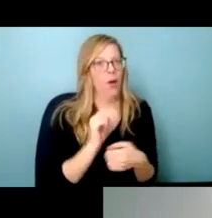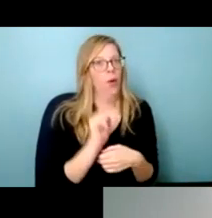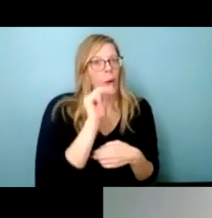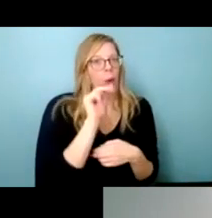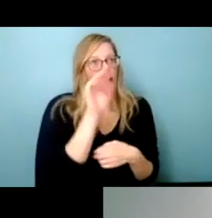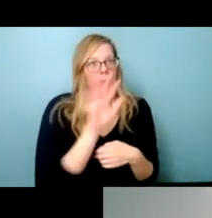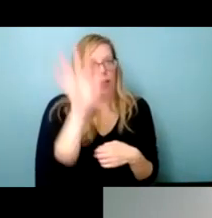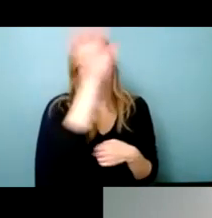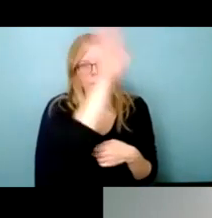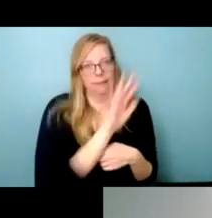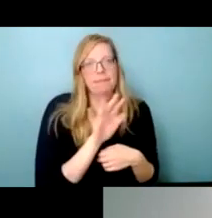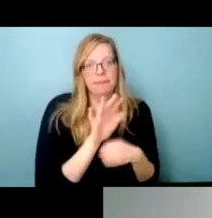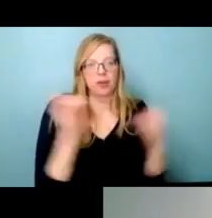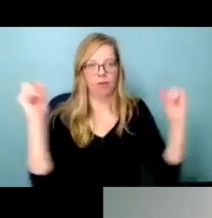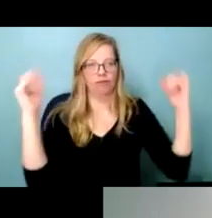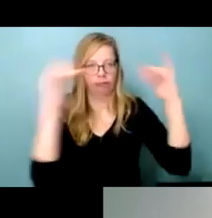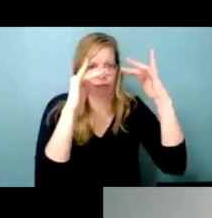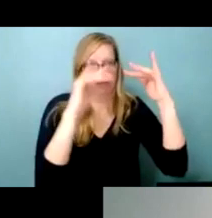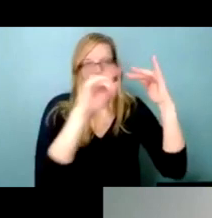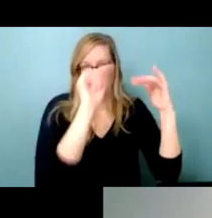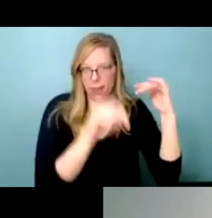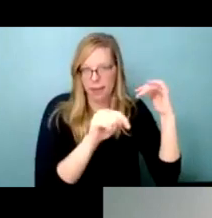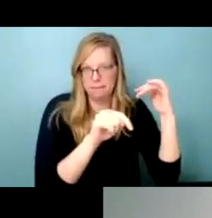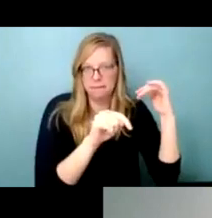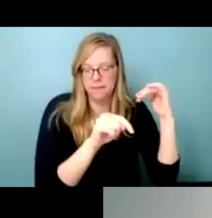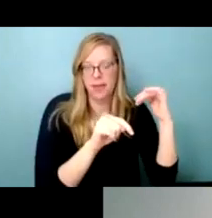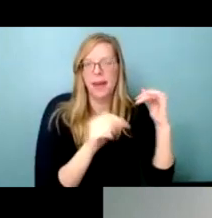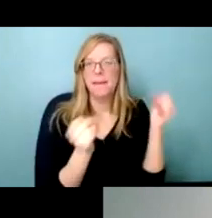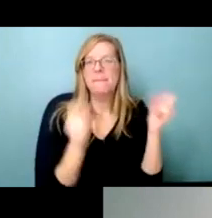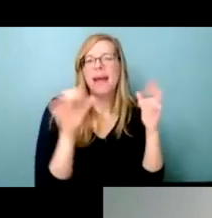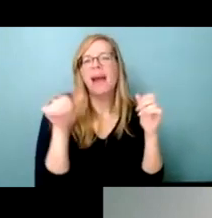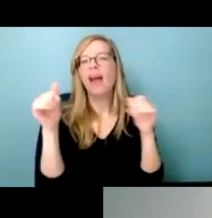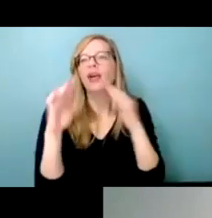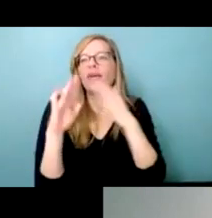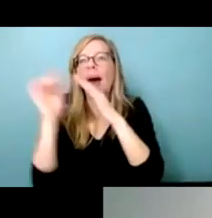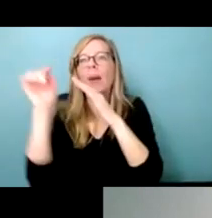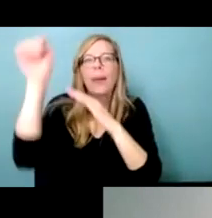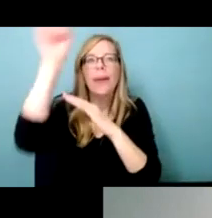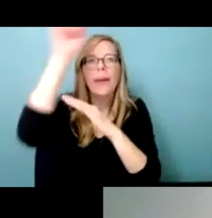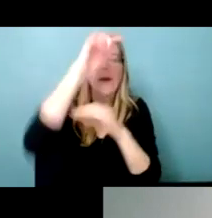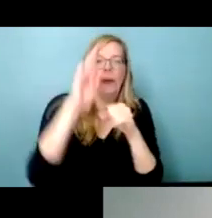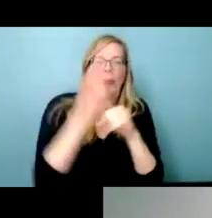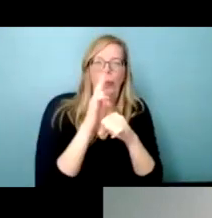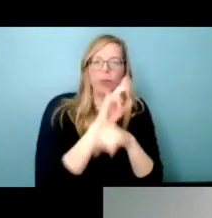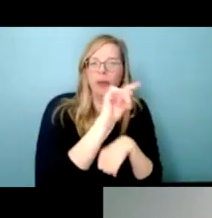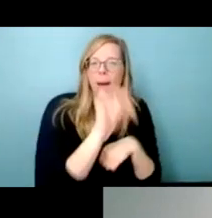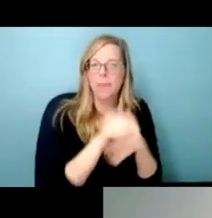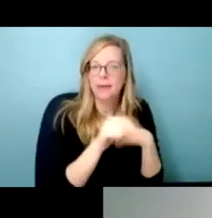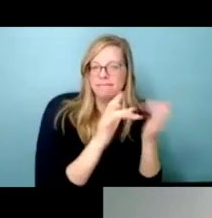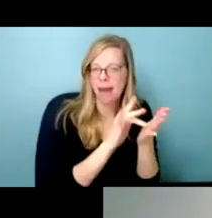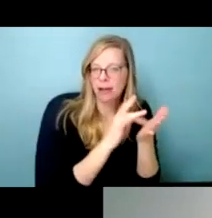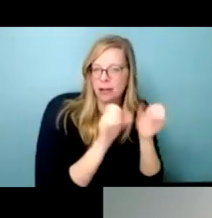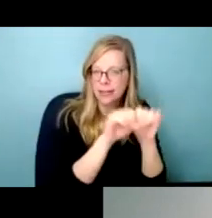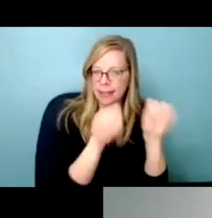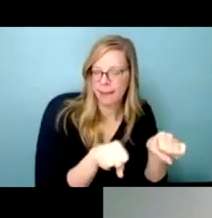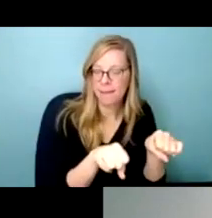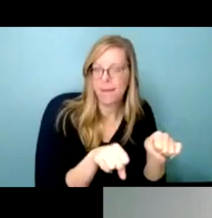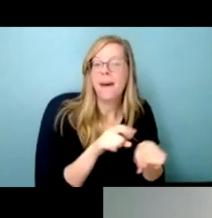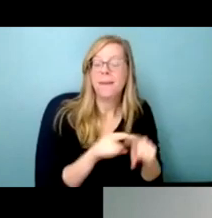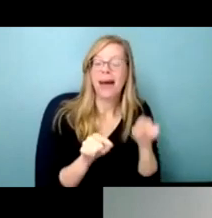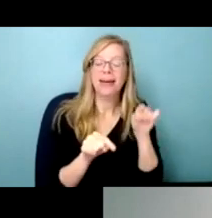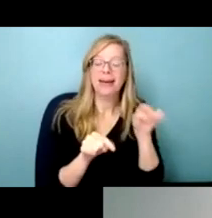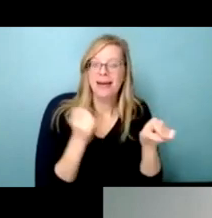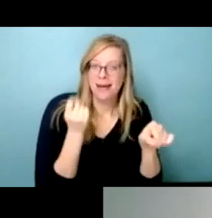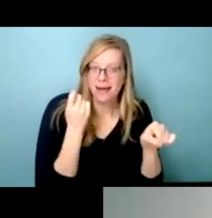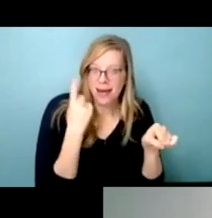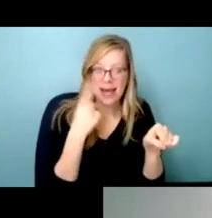lot of the surrounding area come in for medical. They were not able to actually sustain themselves just with